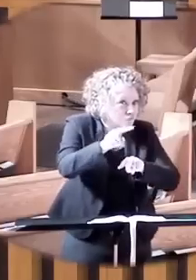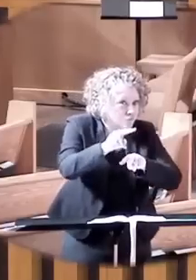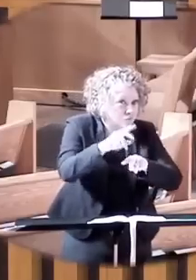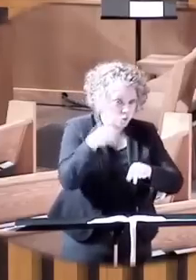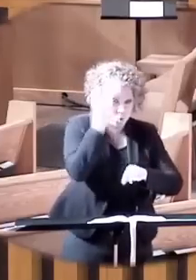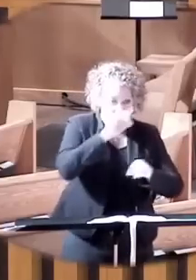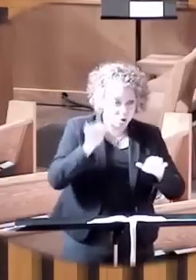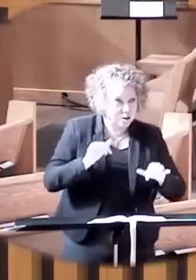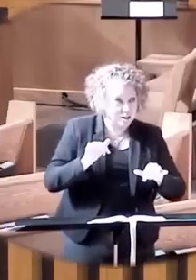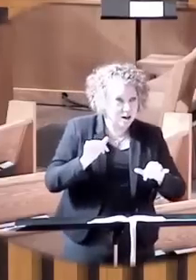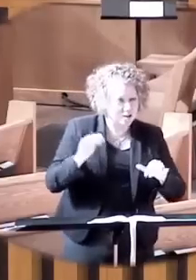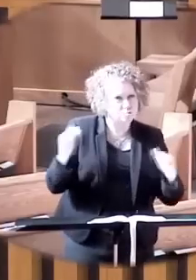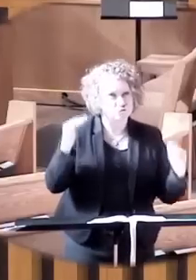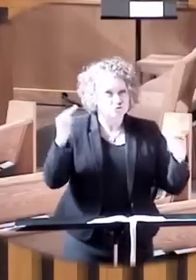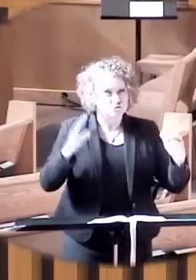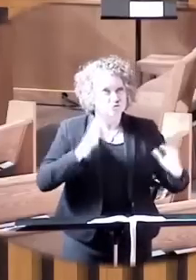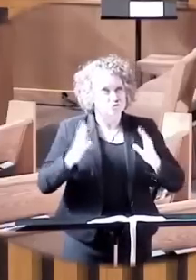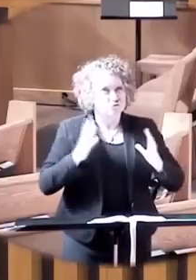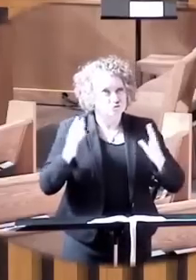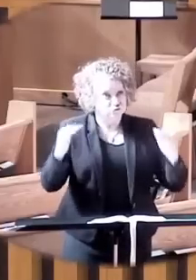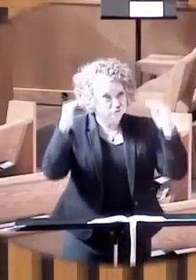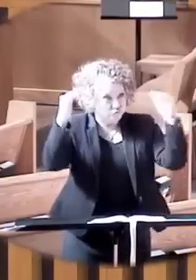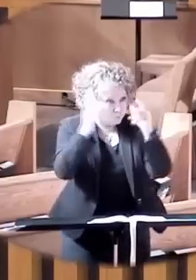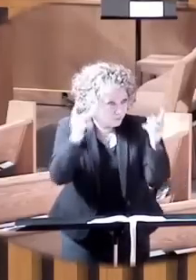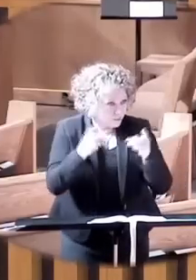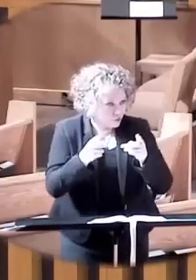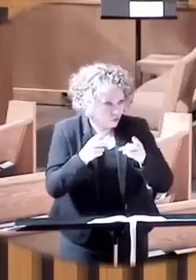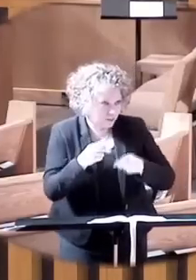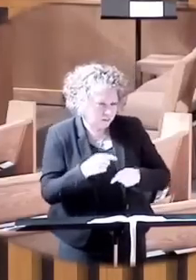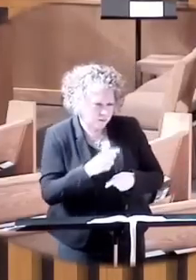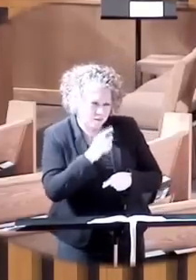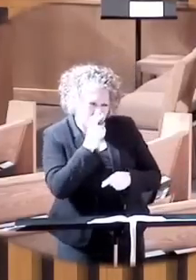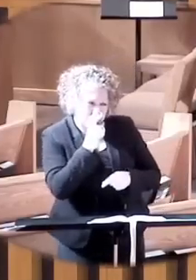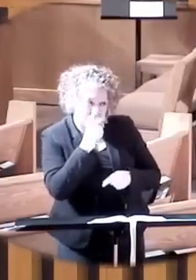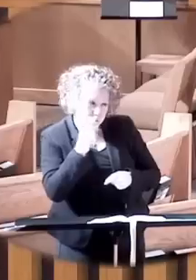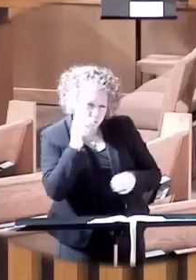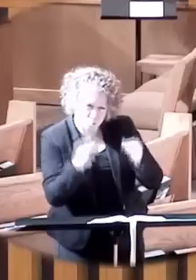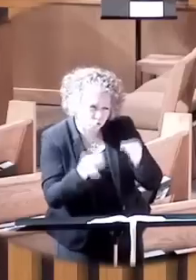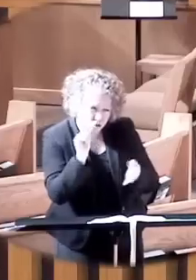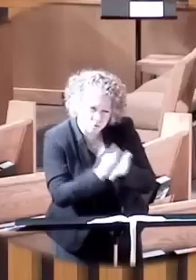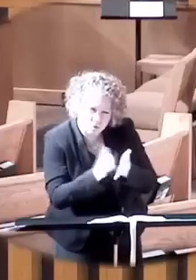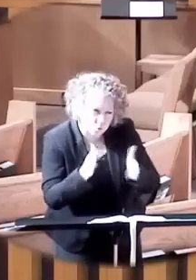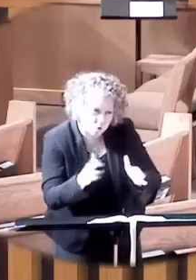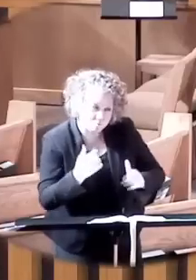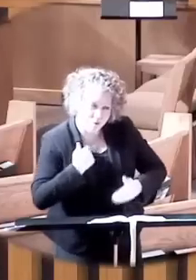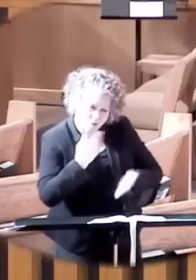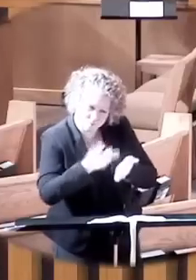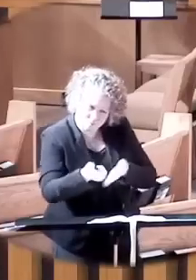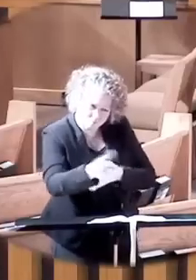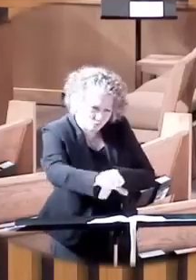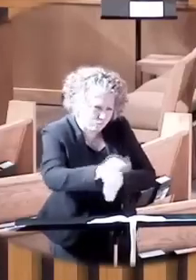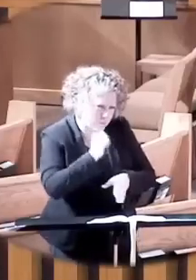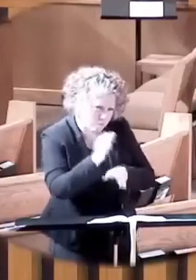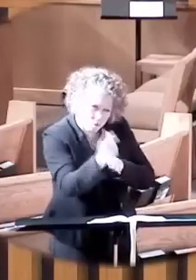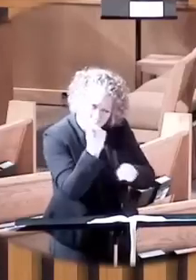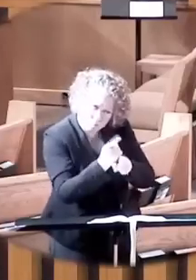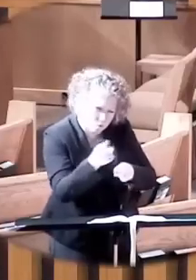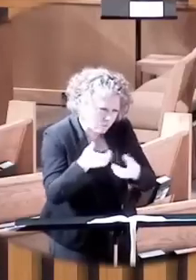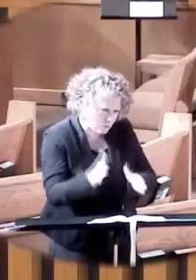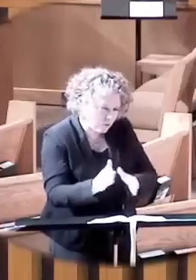lofty stature, because I have rejected him. Not as man sees does God